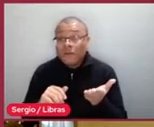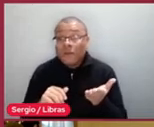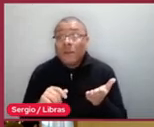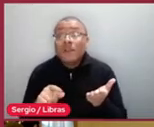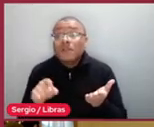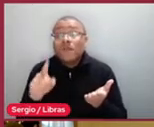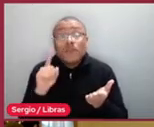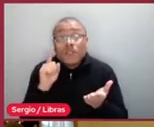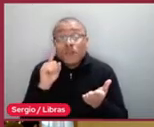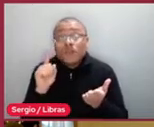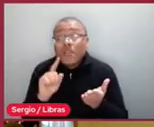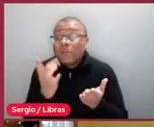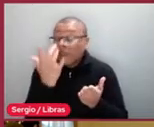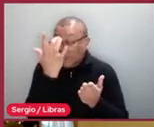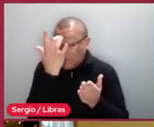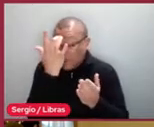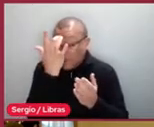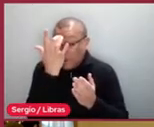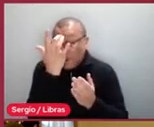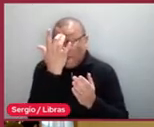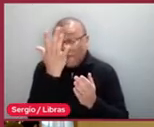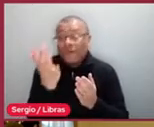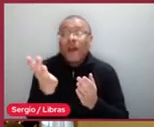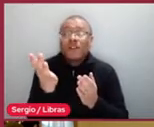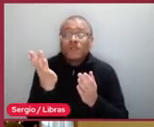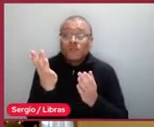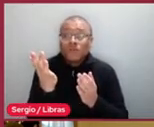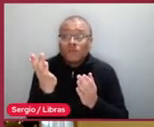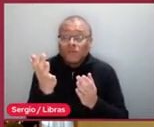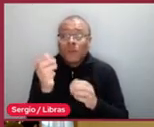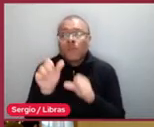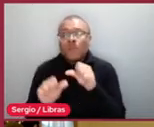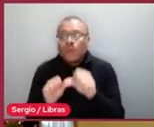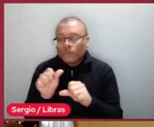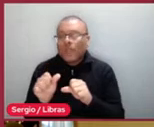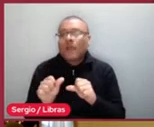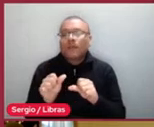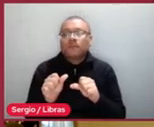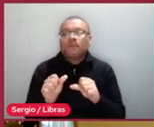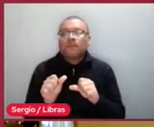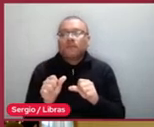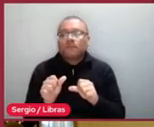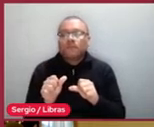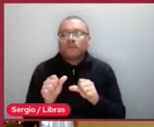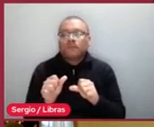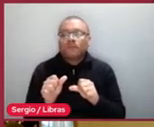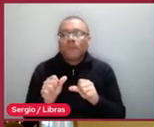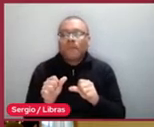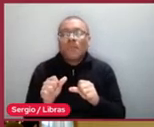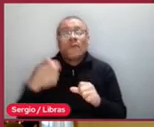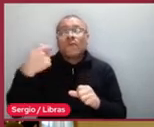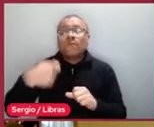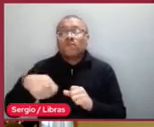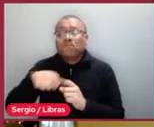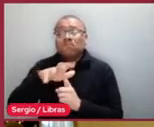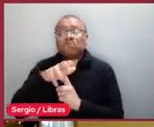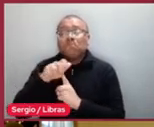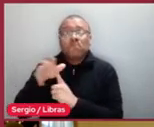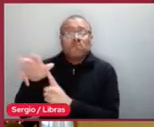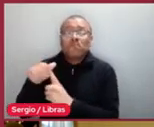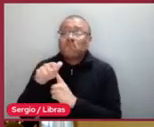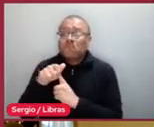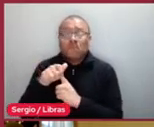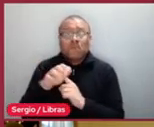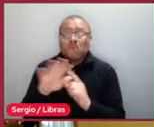know, it's easy to derive a way to do that. You don't even have an API, like it's pure